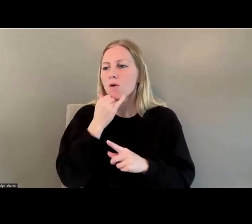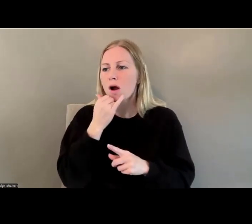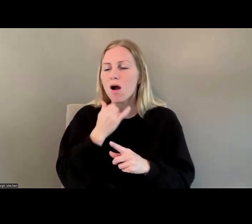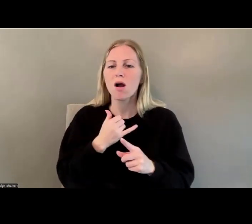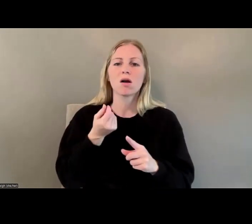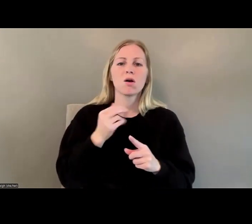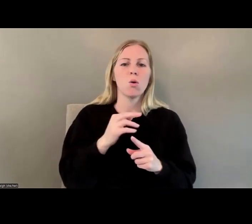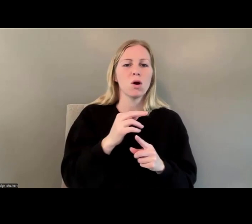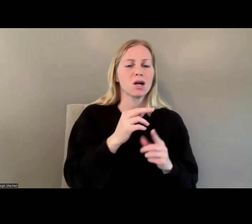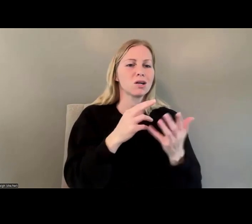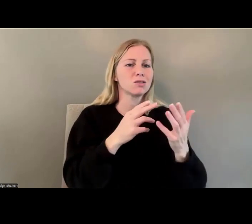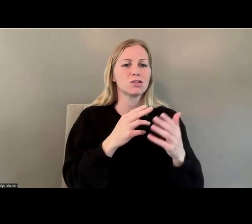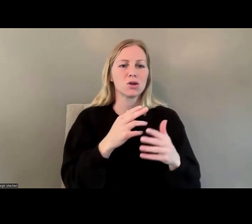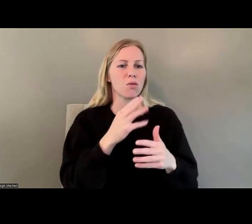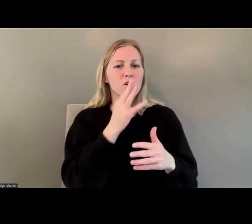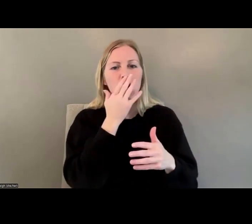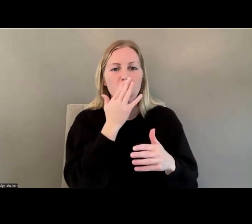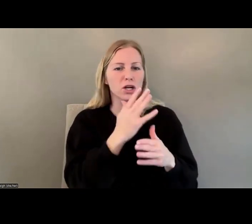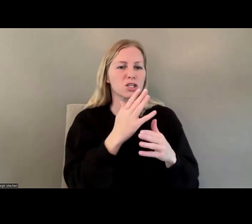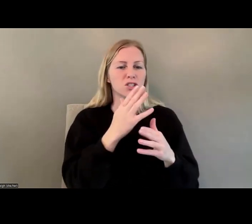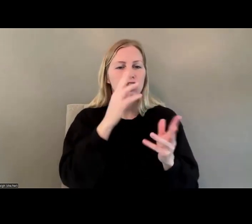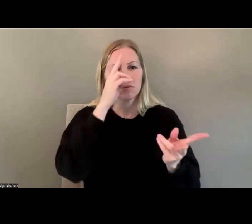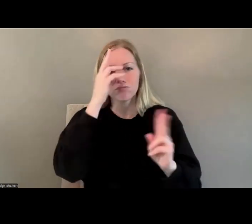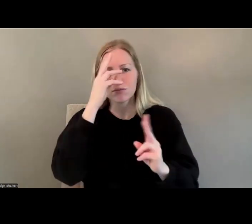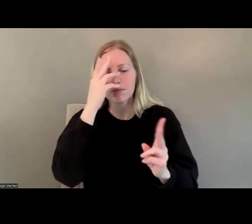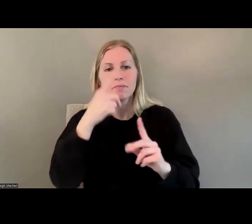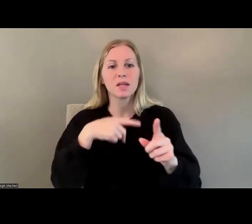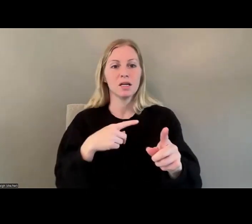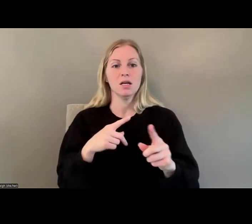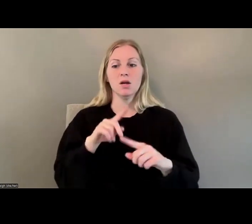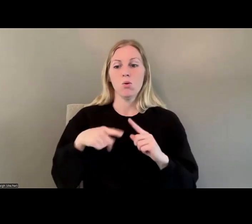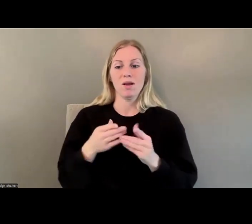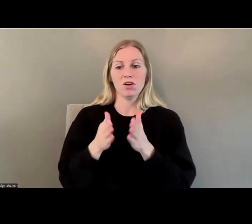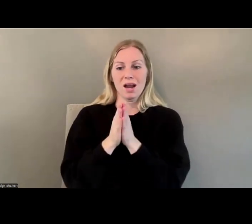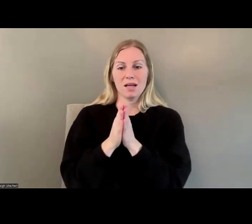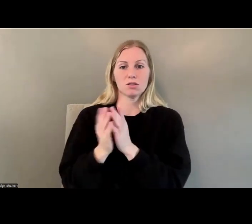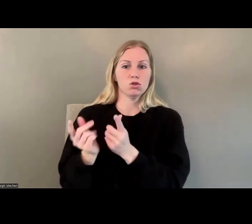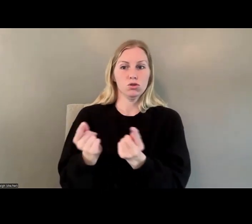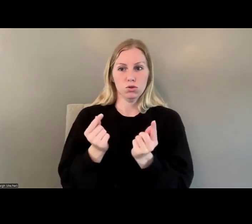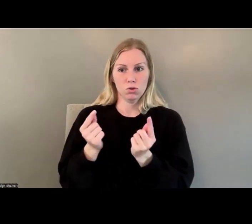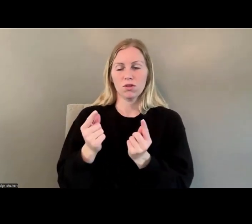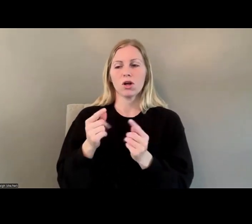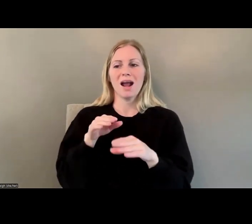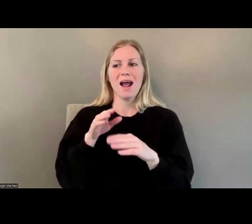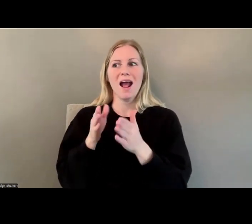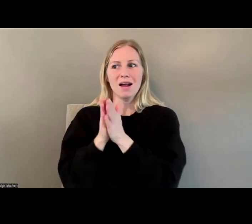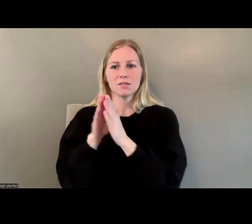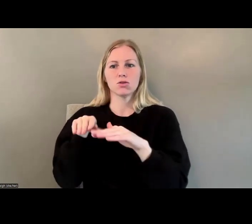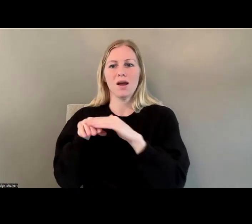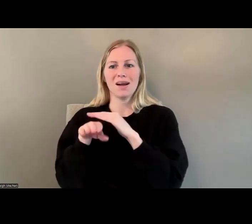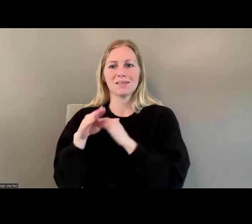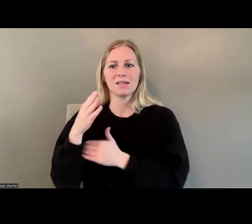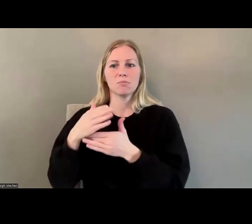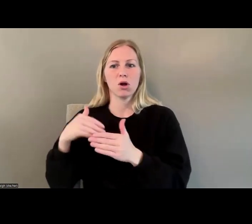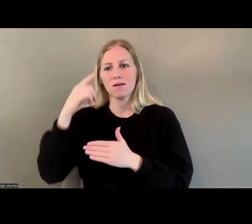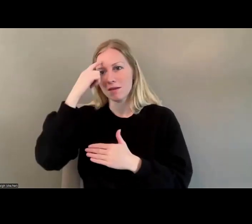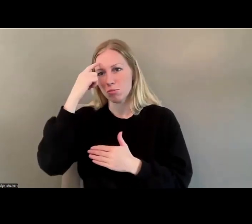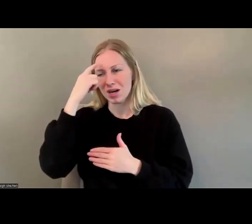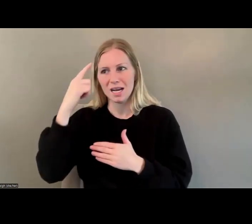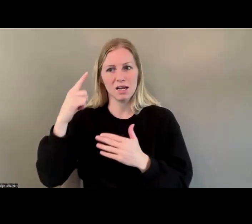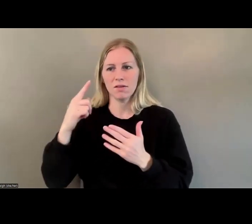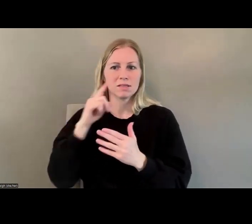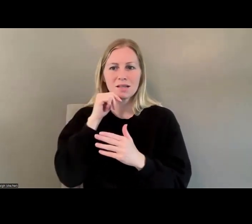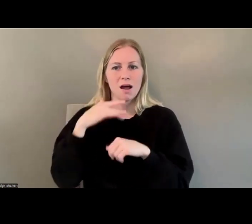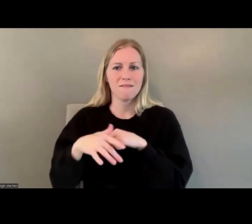compliant. And this means that when they're asked to do this, that they're asked to access that part of the brain that isn't even available because